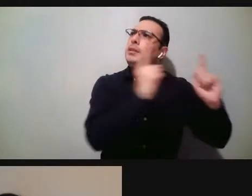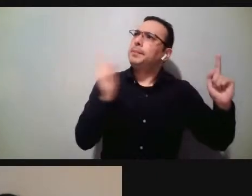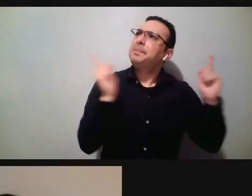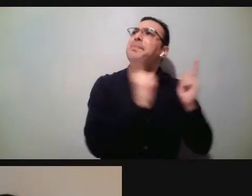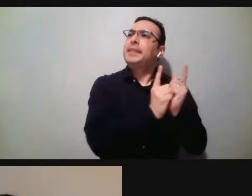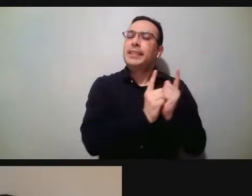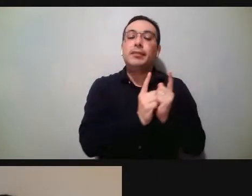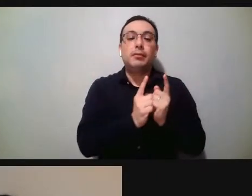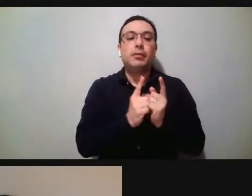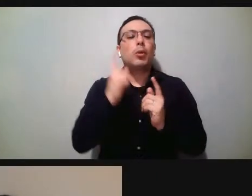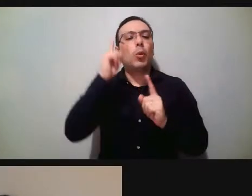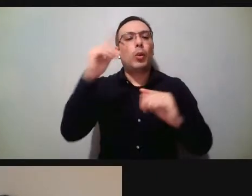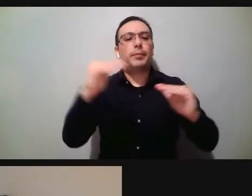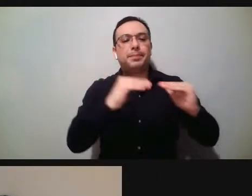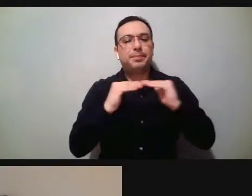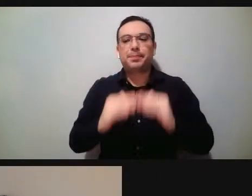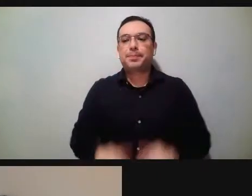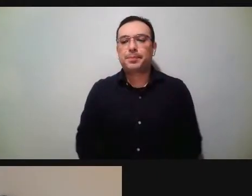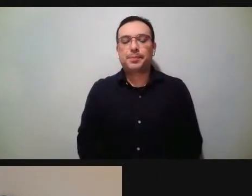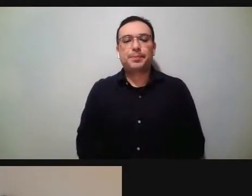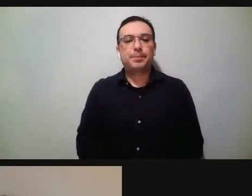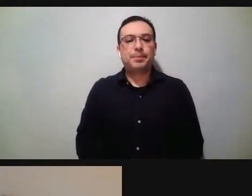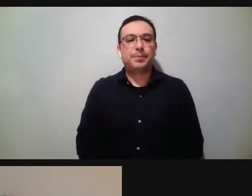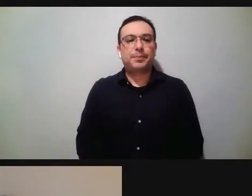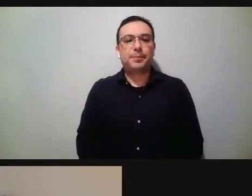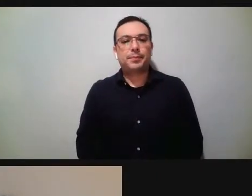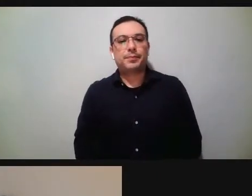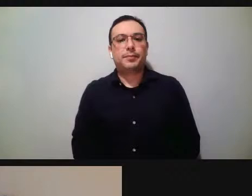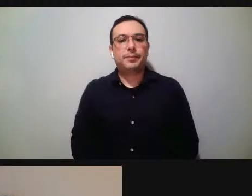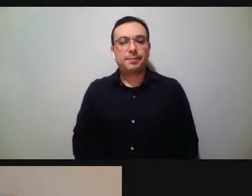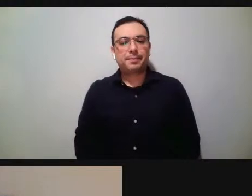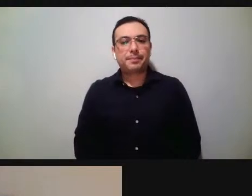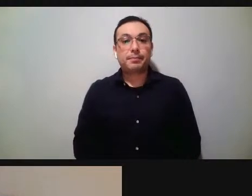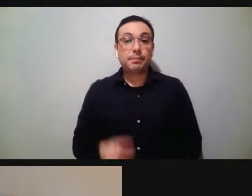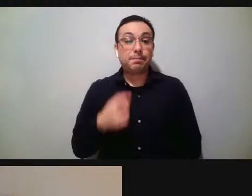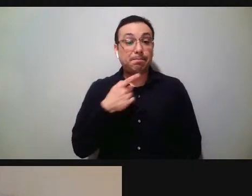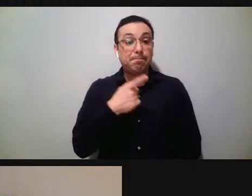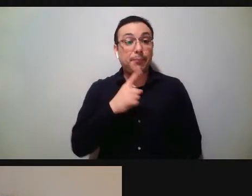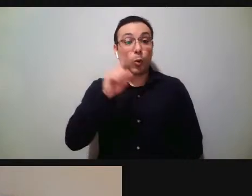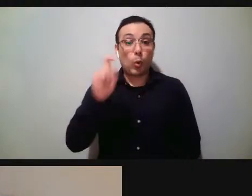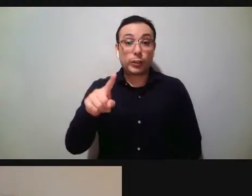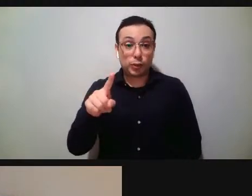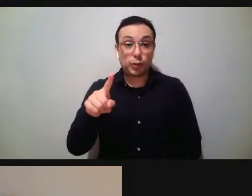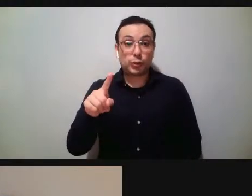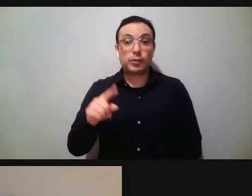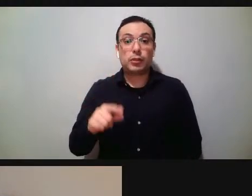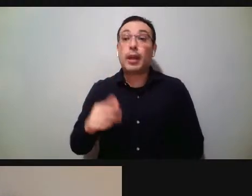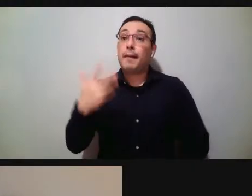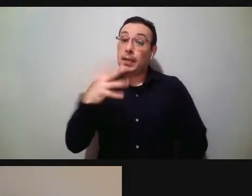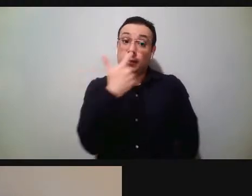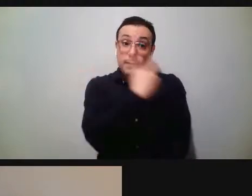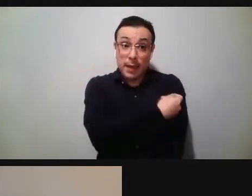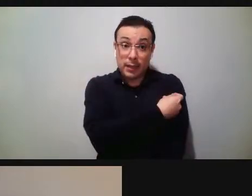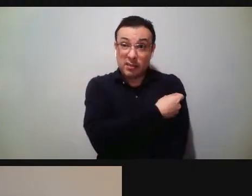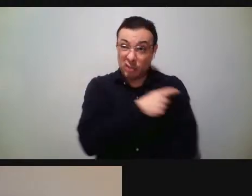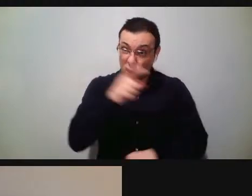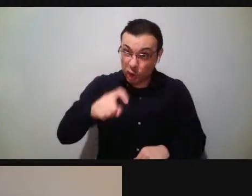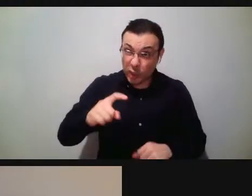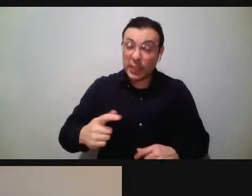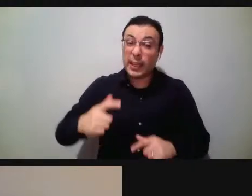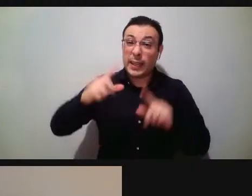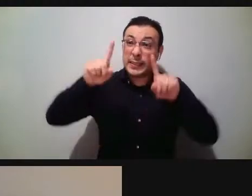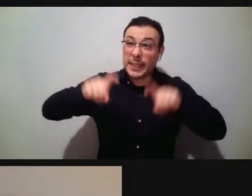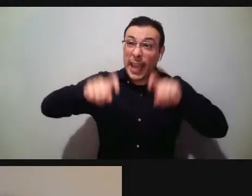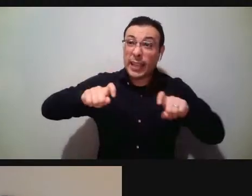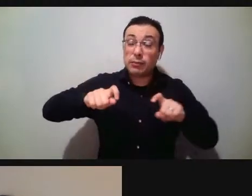you. Is it recommended to still get regularly tested for COVID-19 after you have been vaccinated? No, so they're